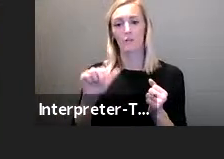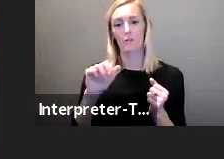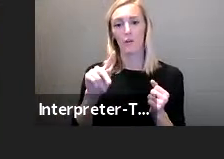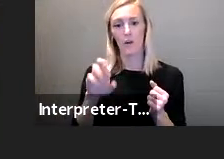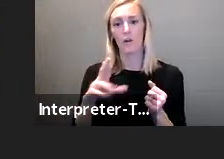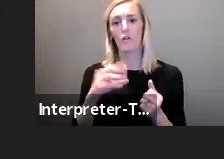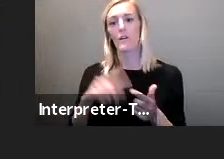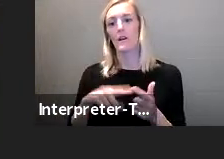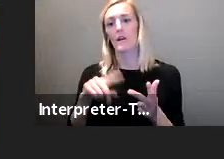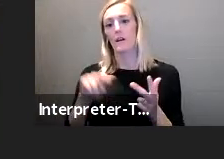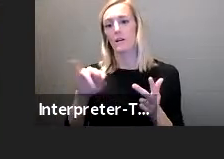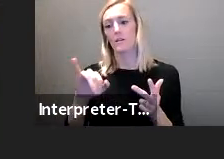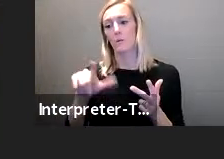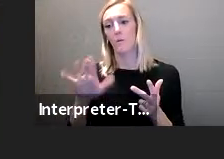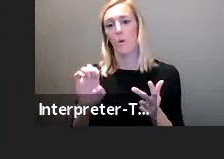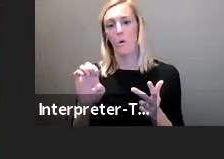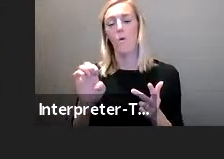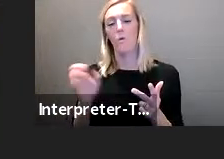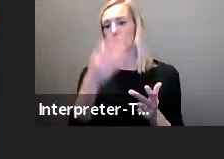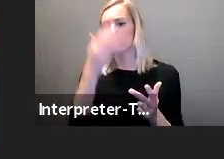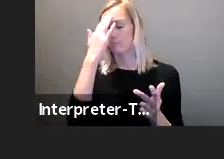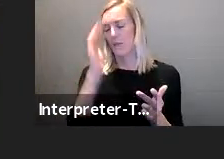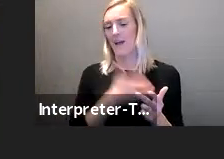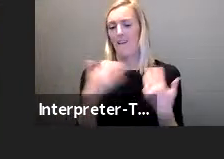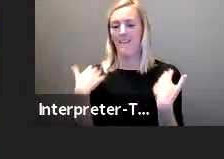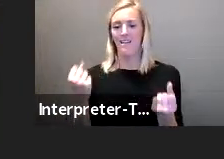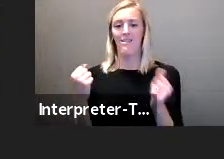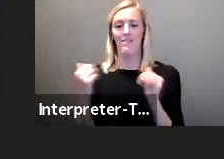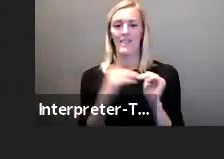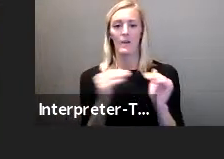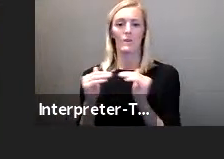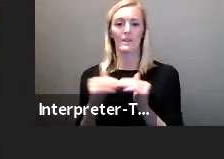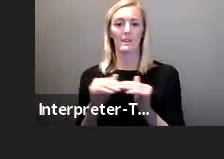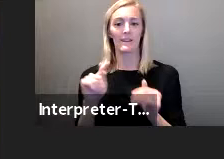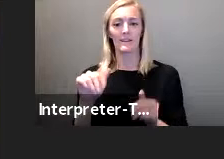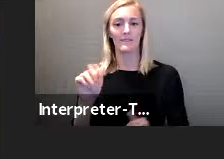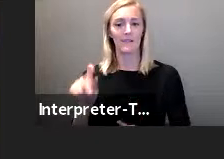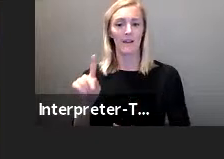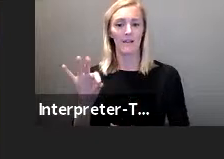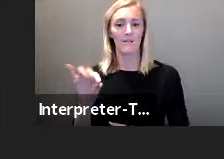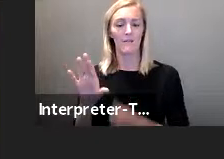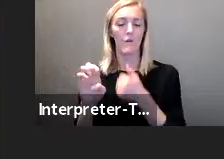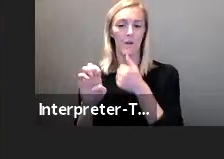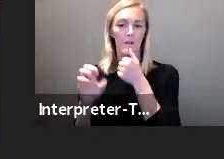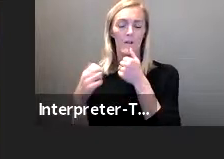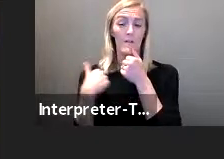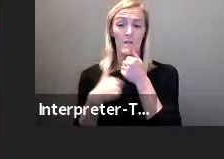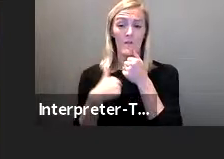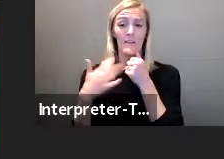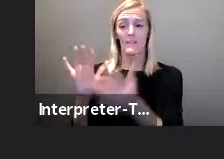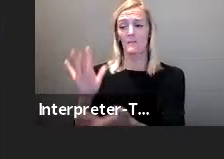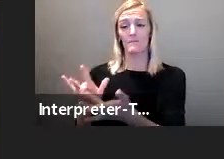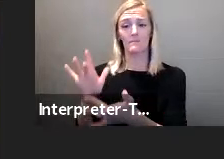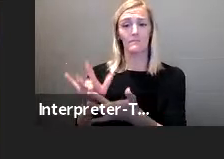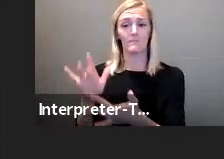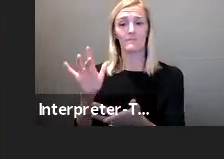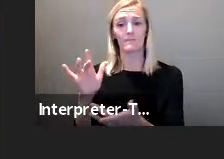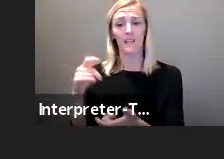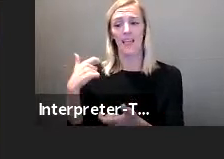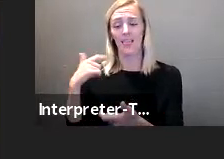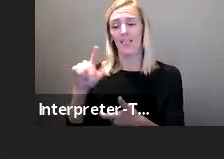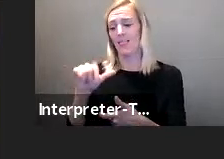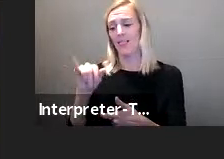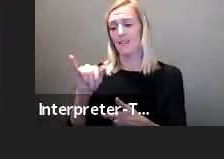our Health Equity Task Force, we have specifically reached out to Latinx or Latino radio and